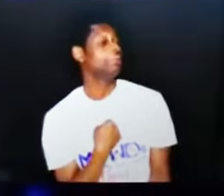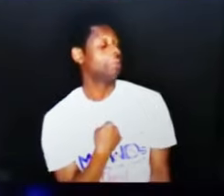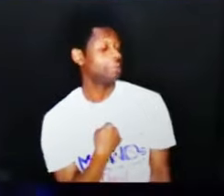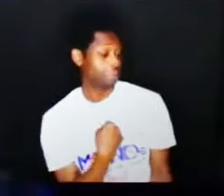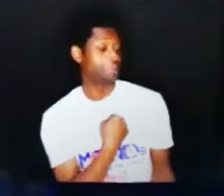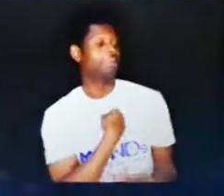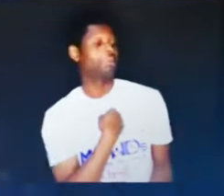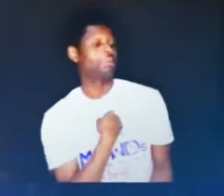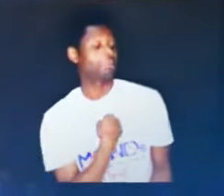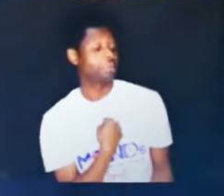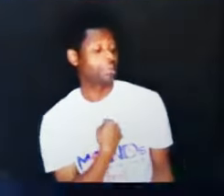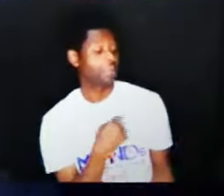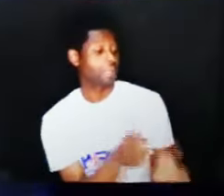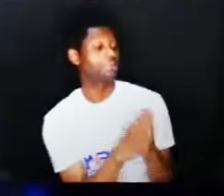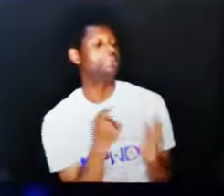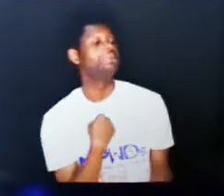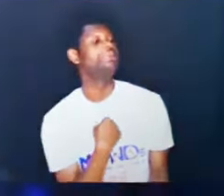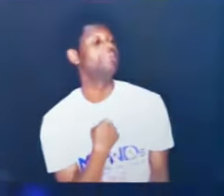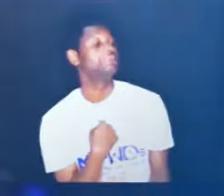answer for enemy ana."